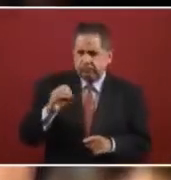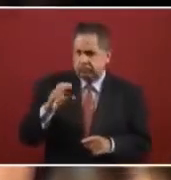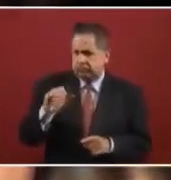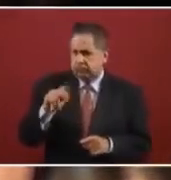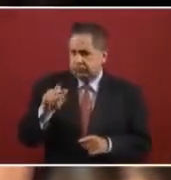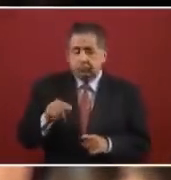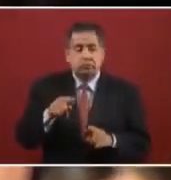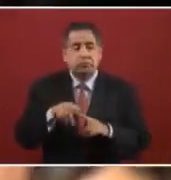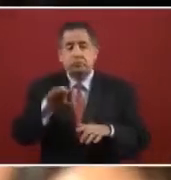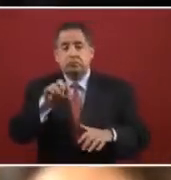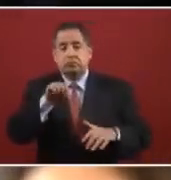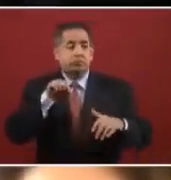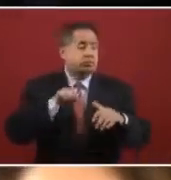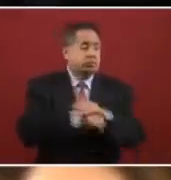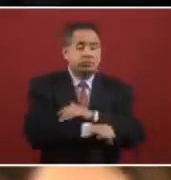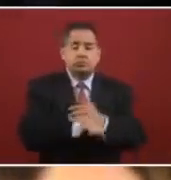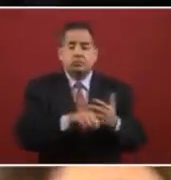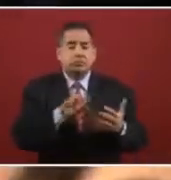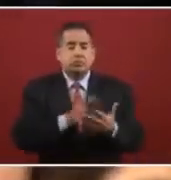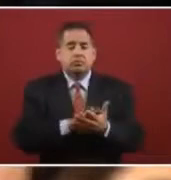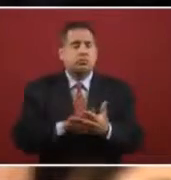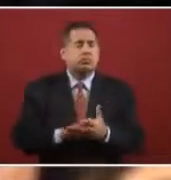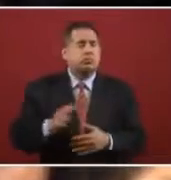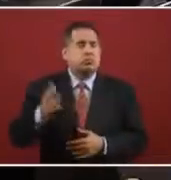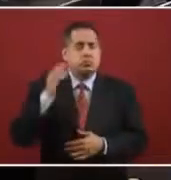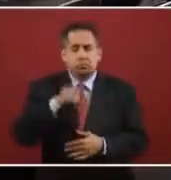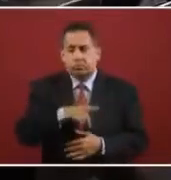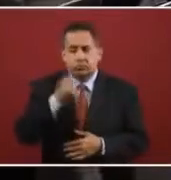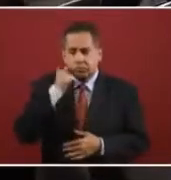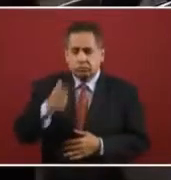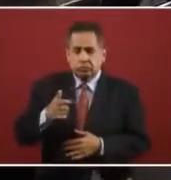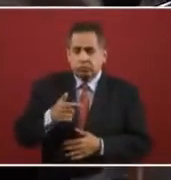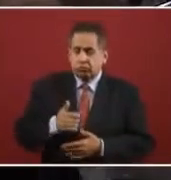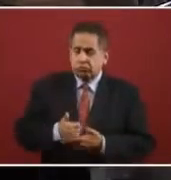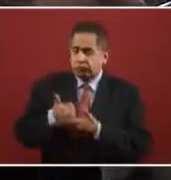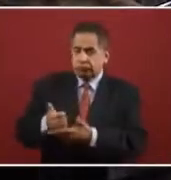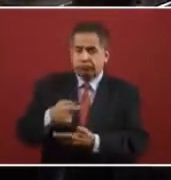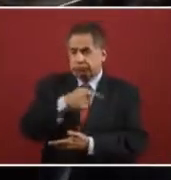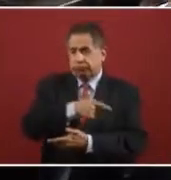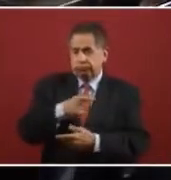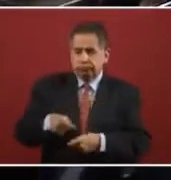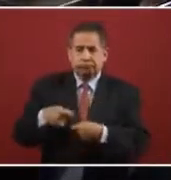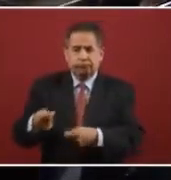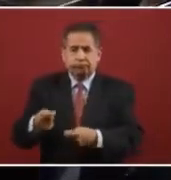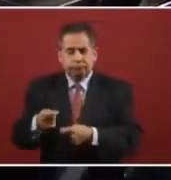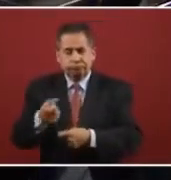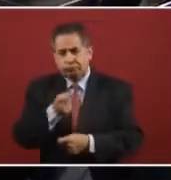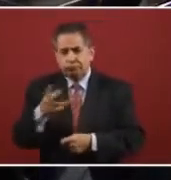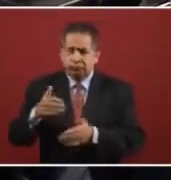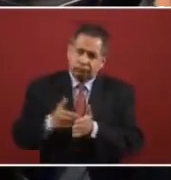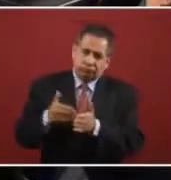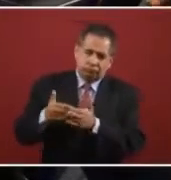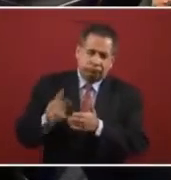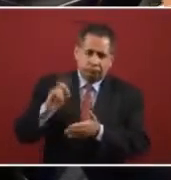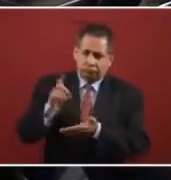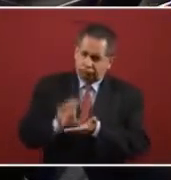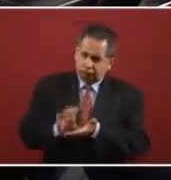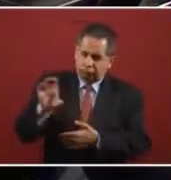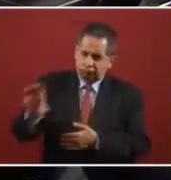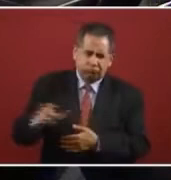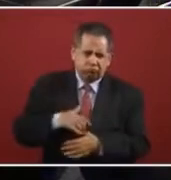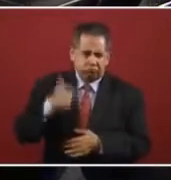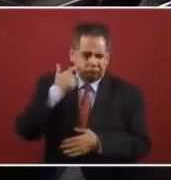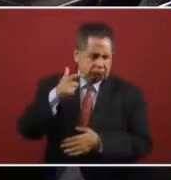Jose Ocampo. They jailed him because he didn't want to cooperate with lots